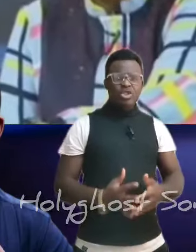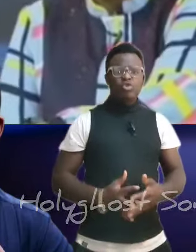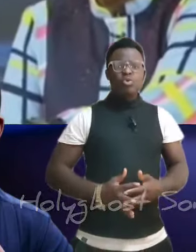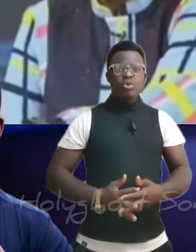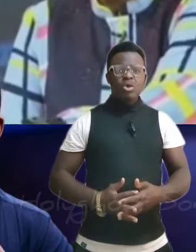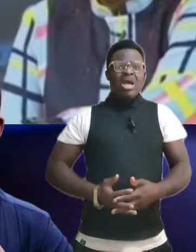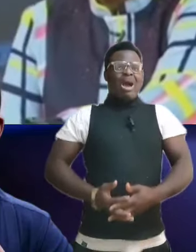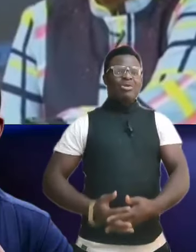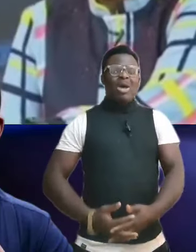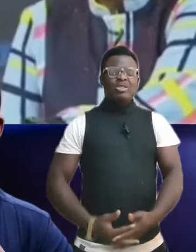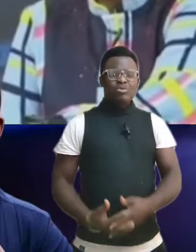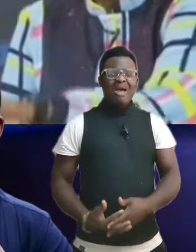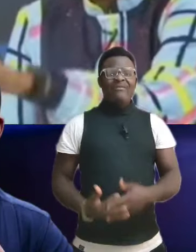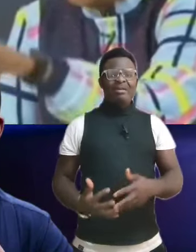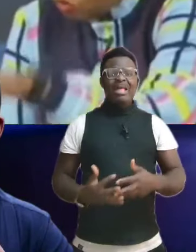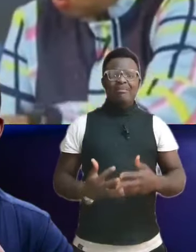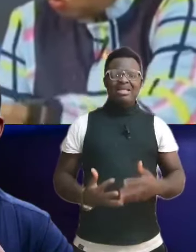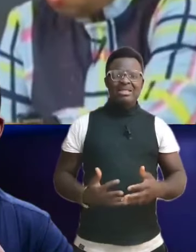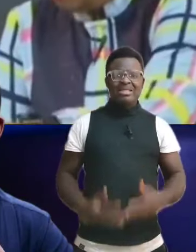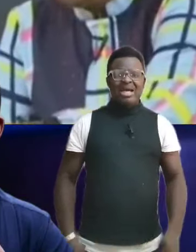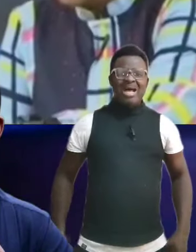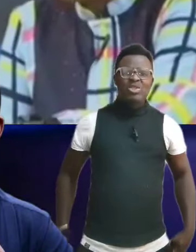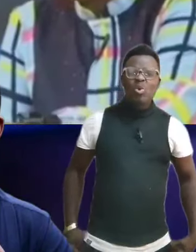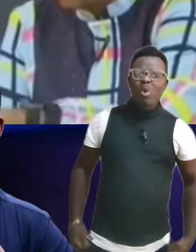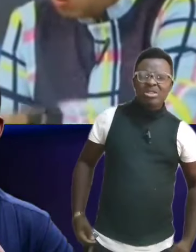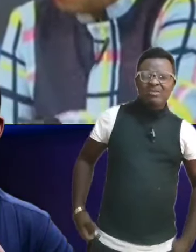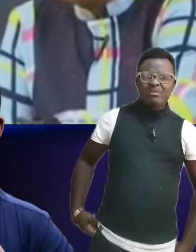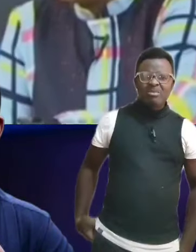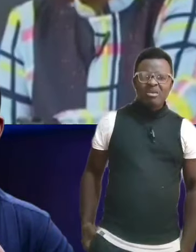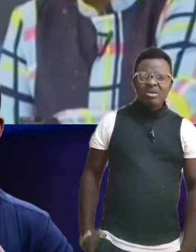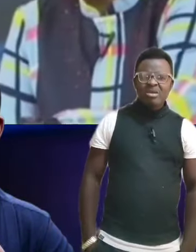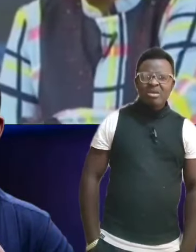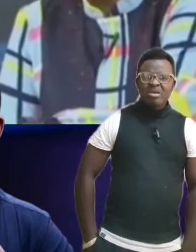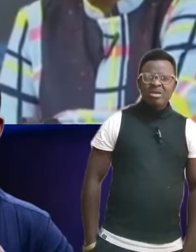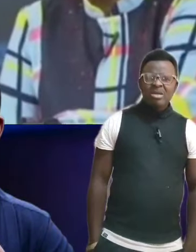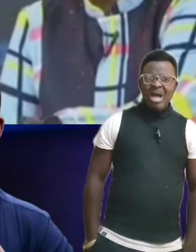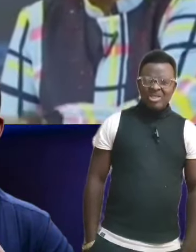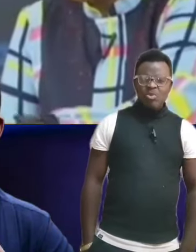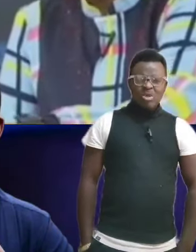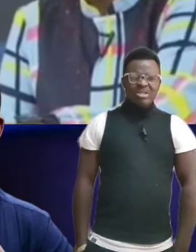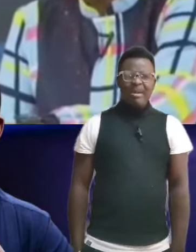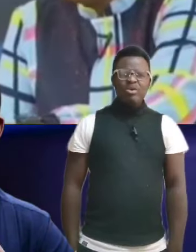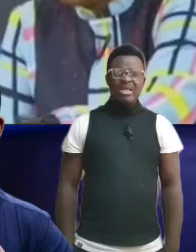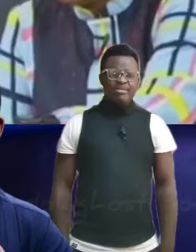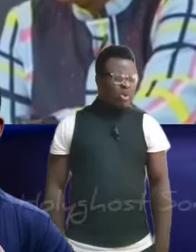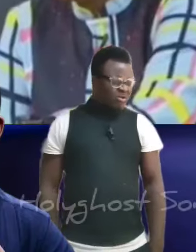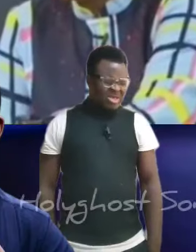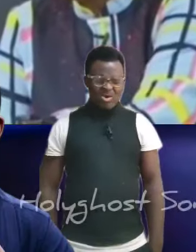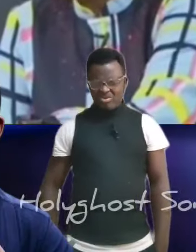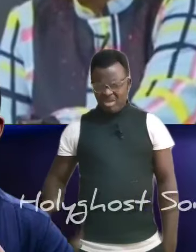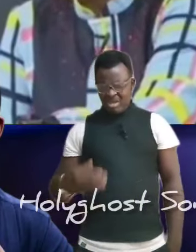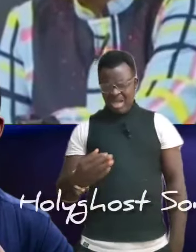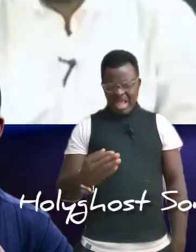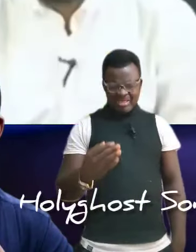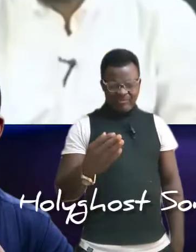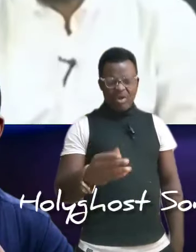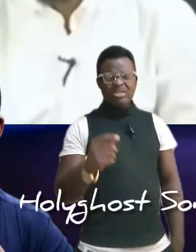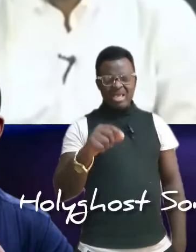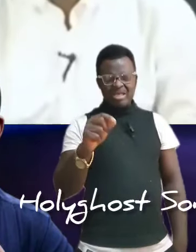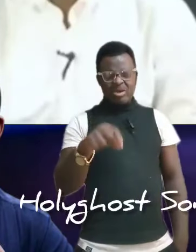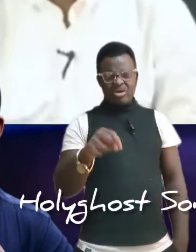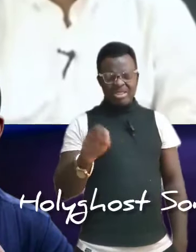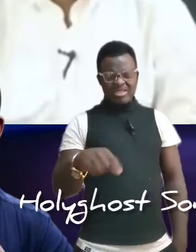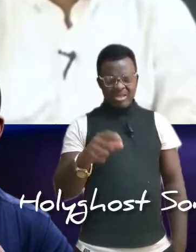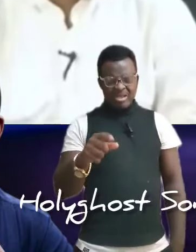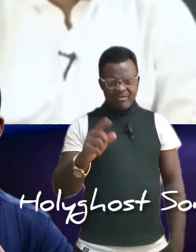time that a foreigner came to you as one of the protesters, telling you to topple this government?